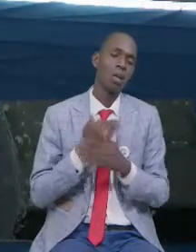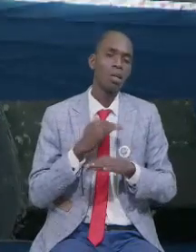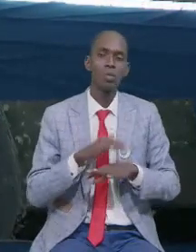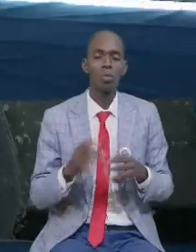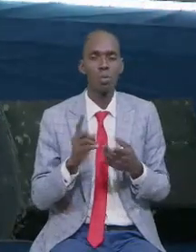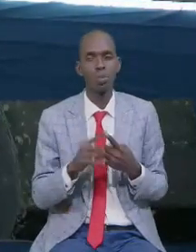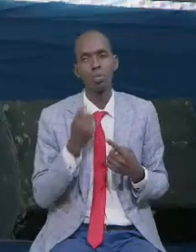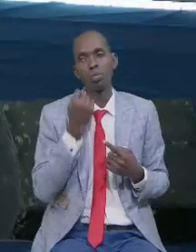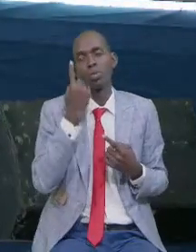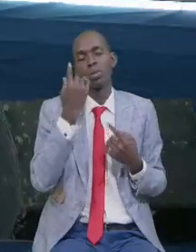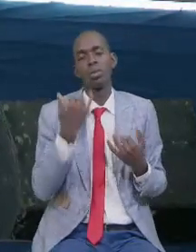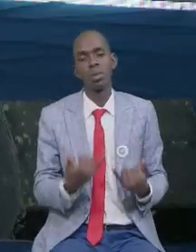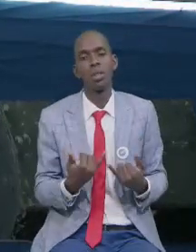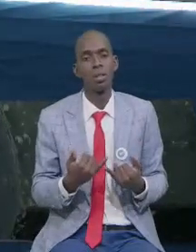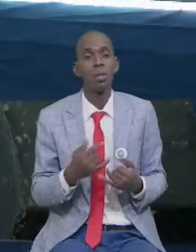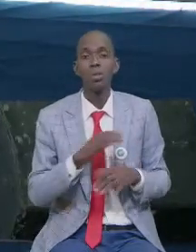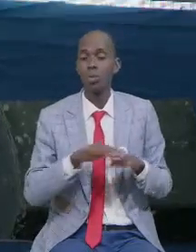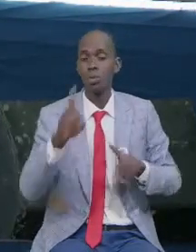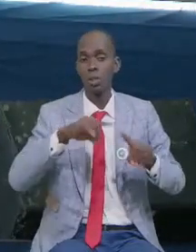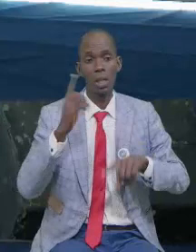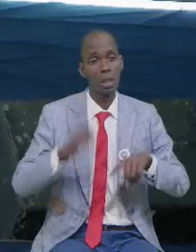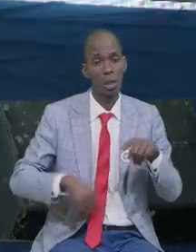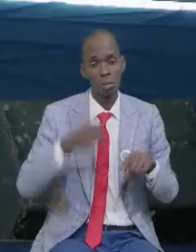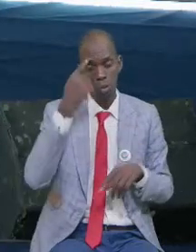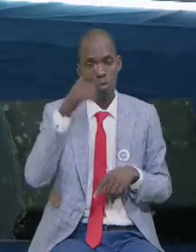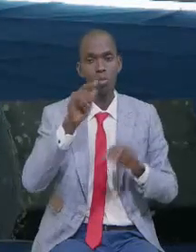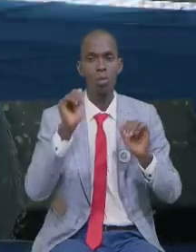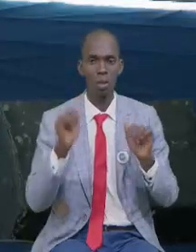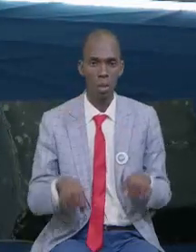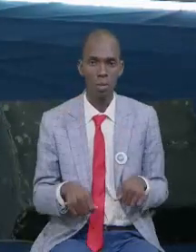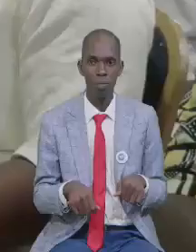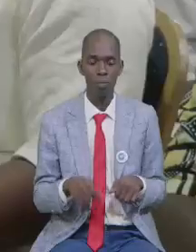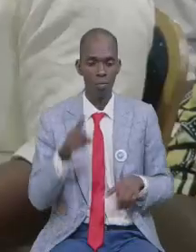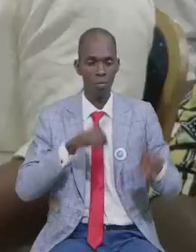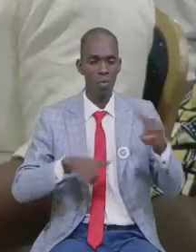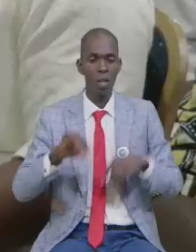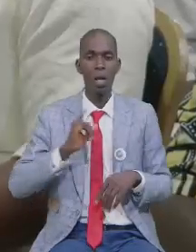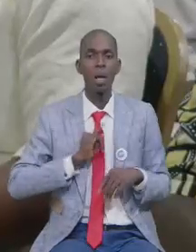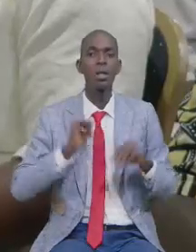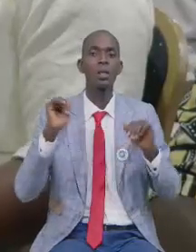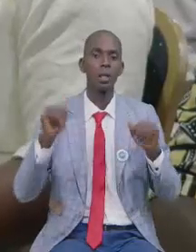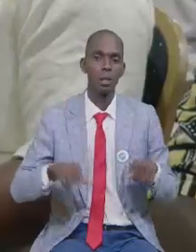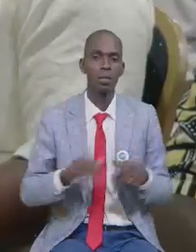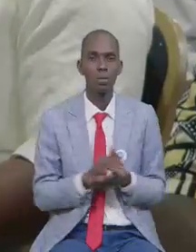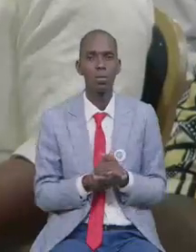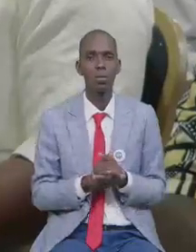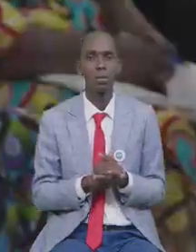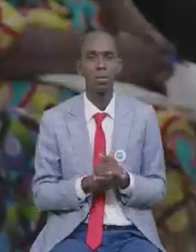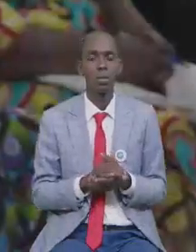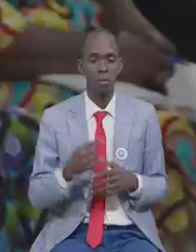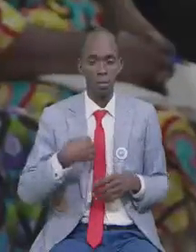cannot, because you can. I said, I can. I said, I